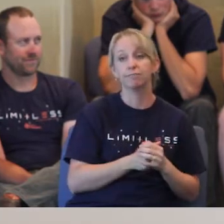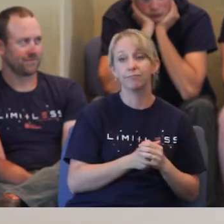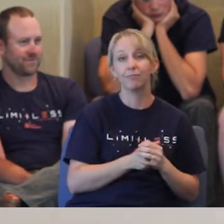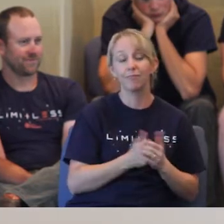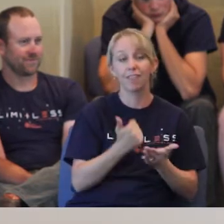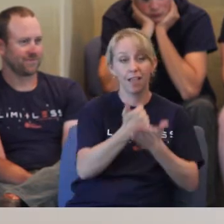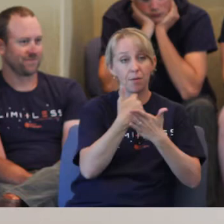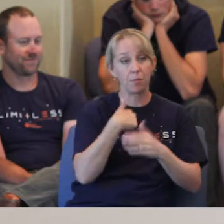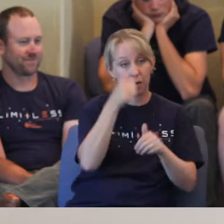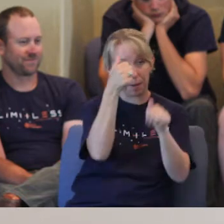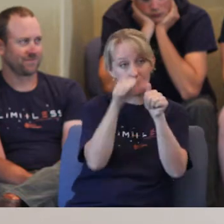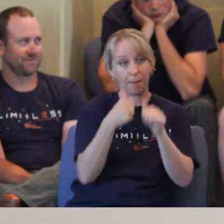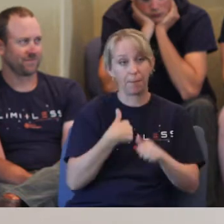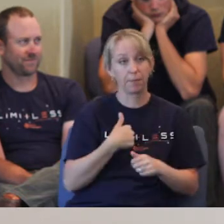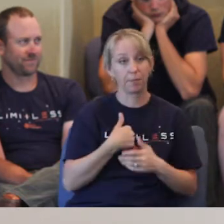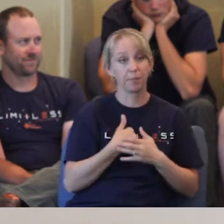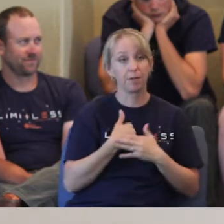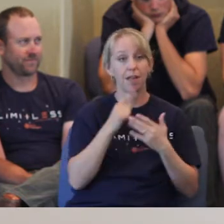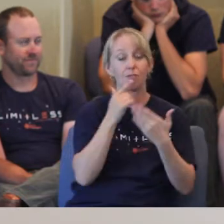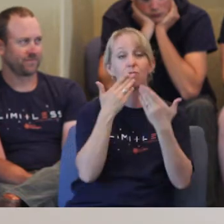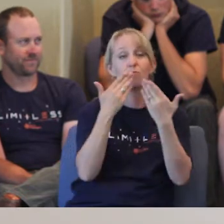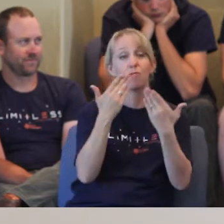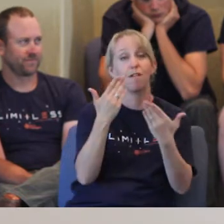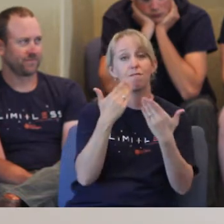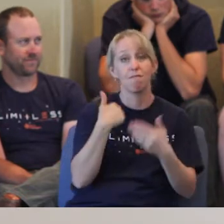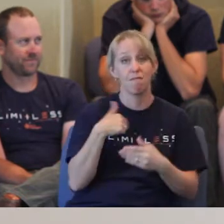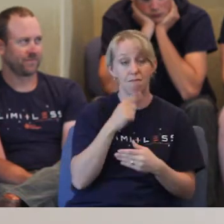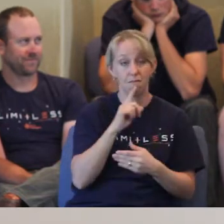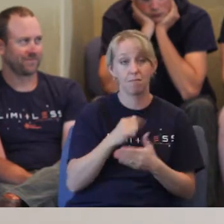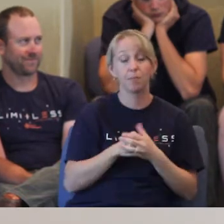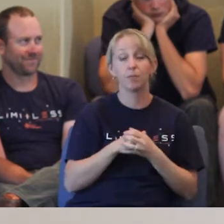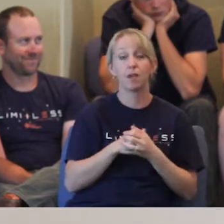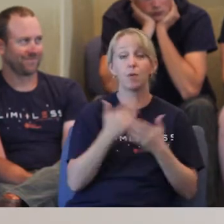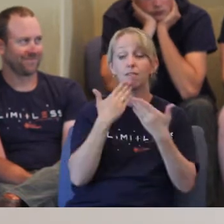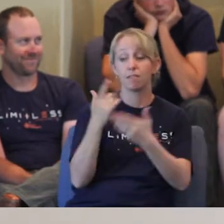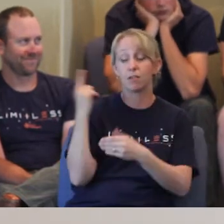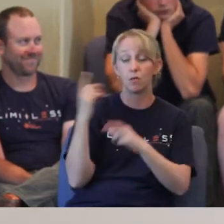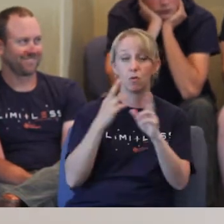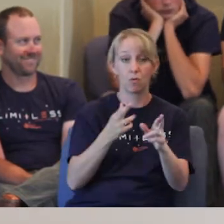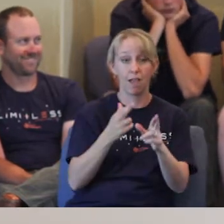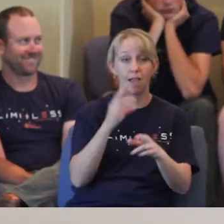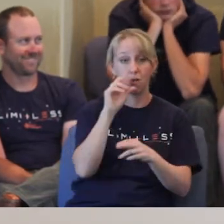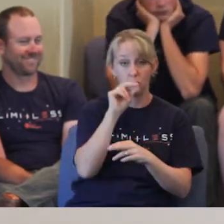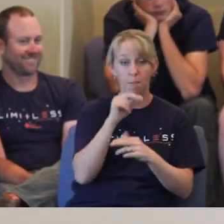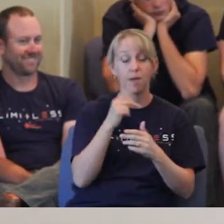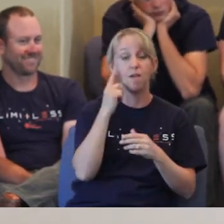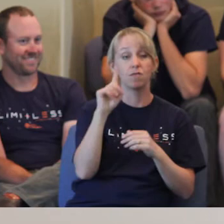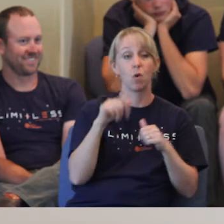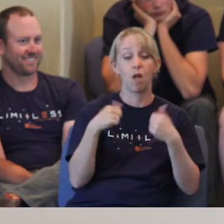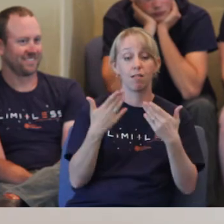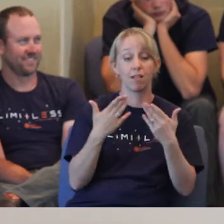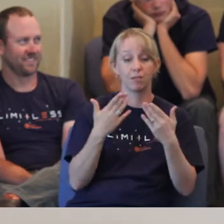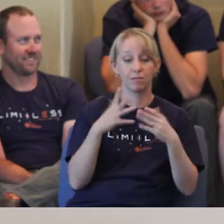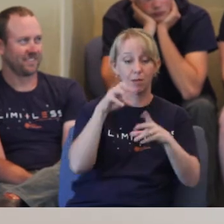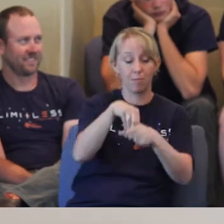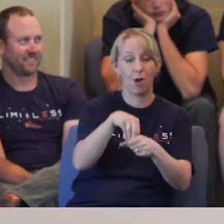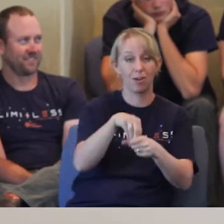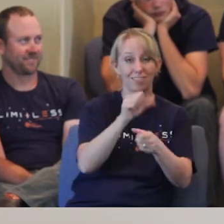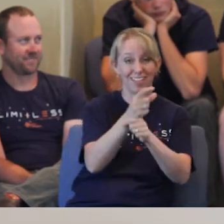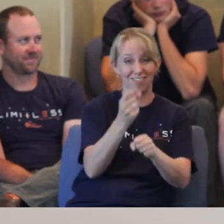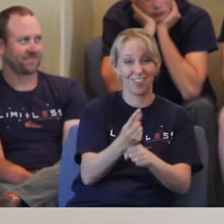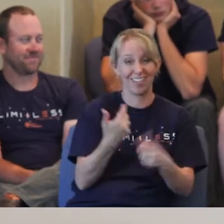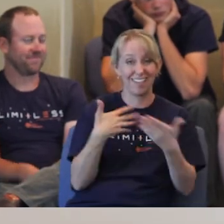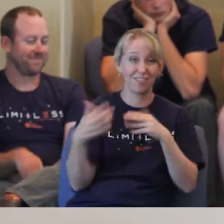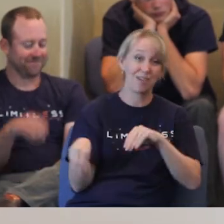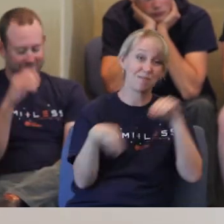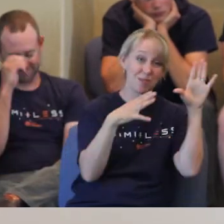am. I want to say thank you to Ryan and Robin for letting us be a part of this every year, even though we moved to Cheyenne. It is my